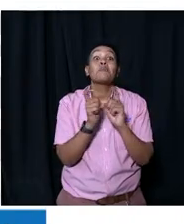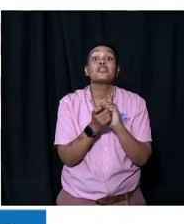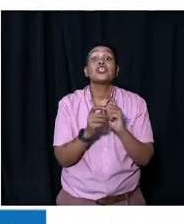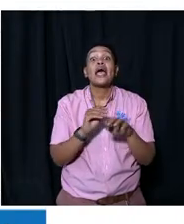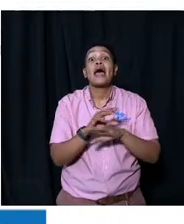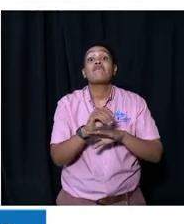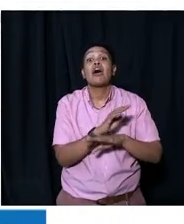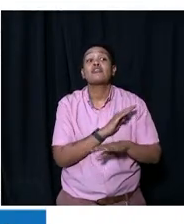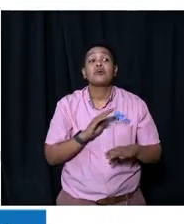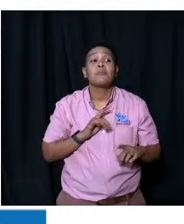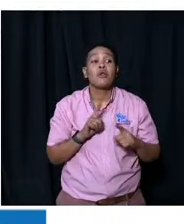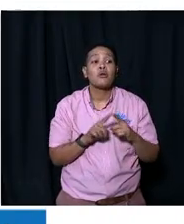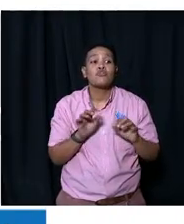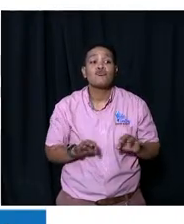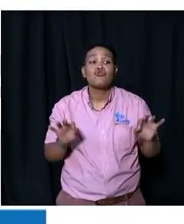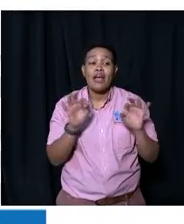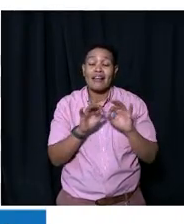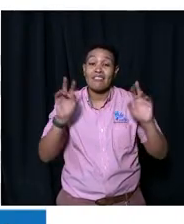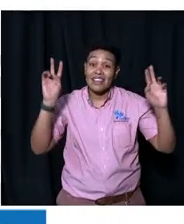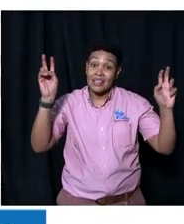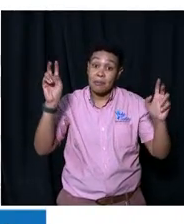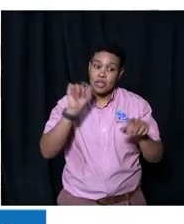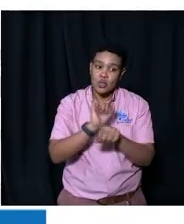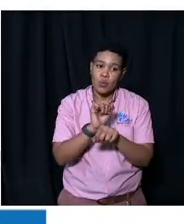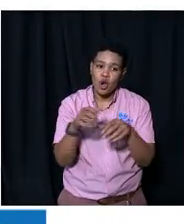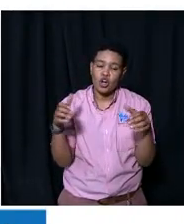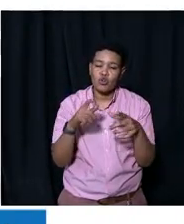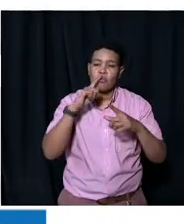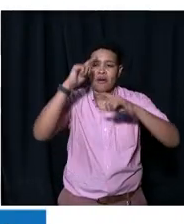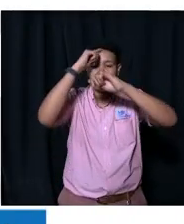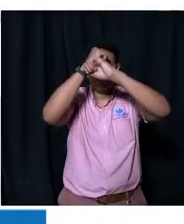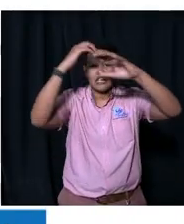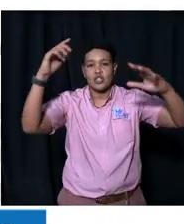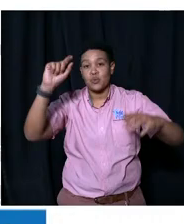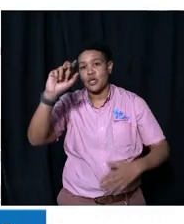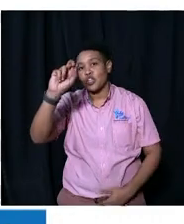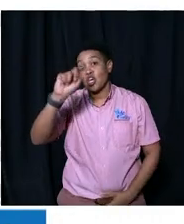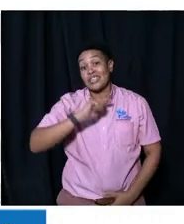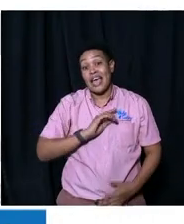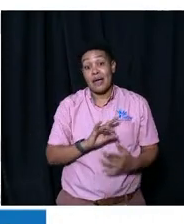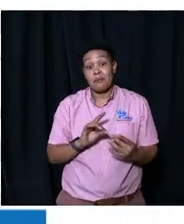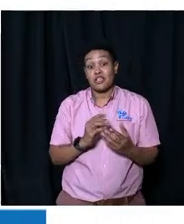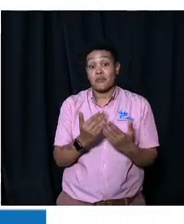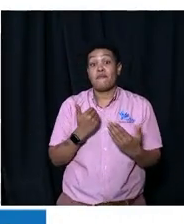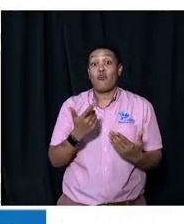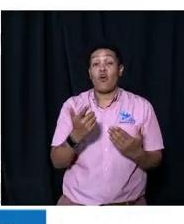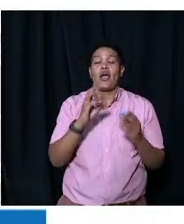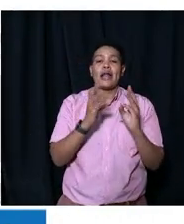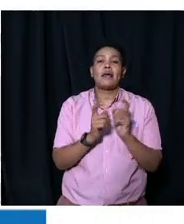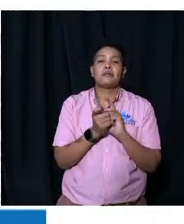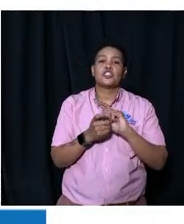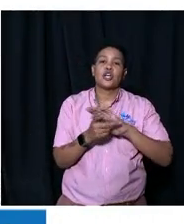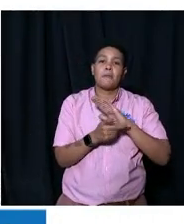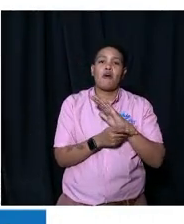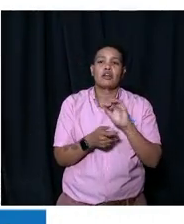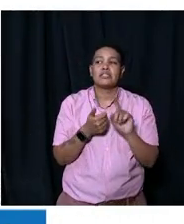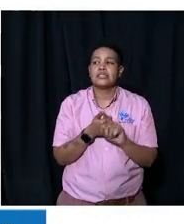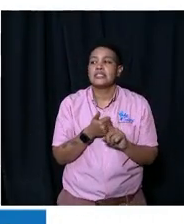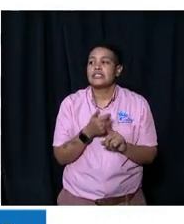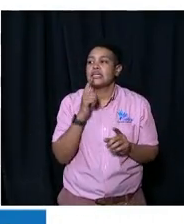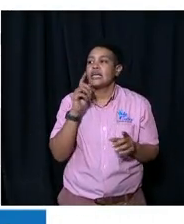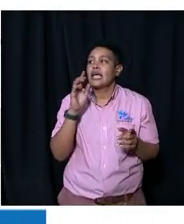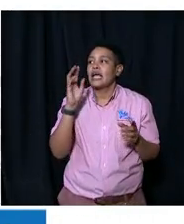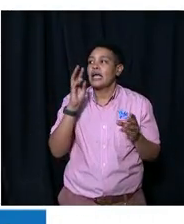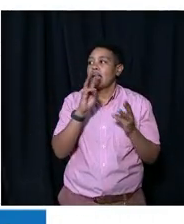as well as the relevant thematic working groups of Vision 2030. I mentioned before a climate change policy, a climate change